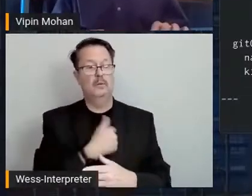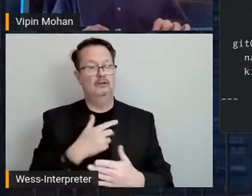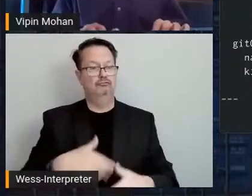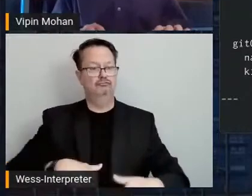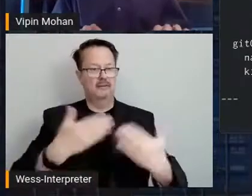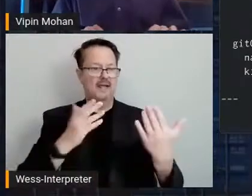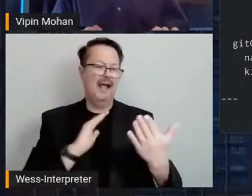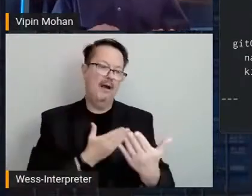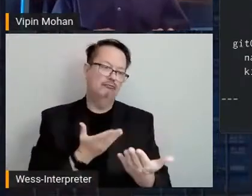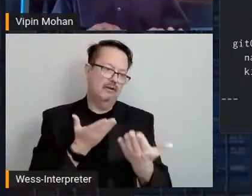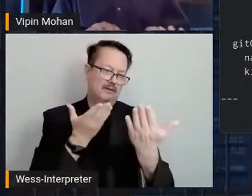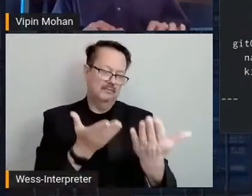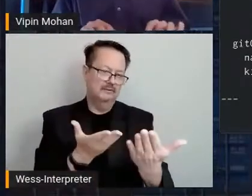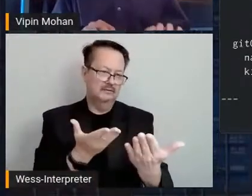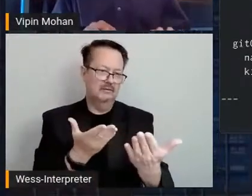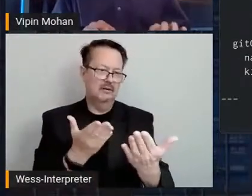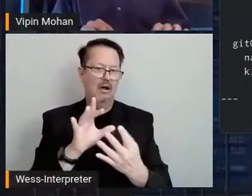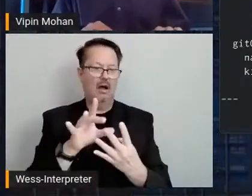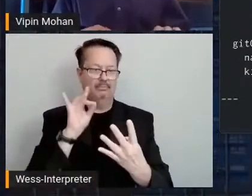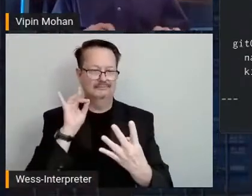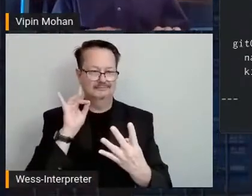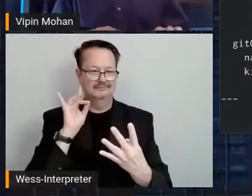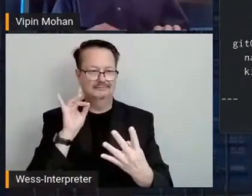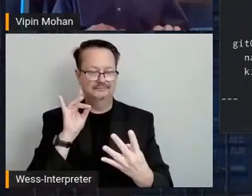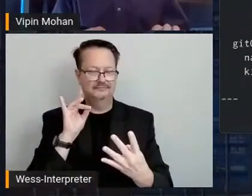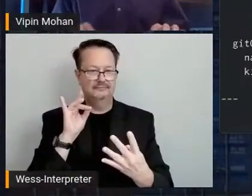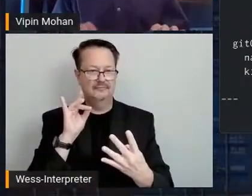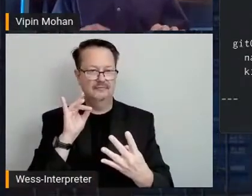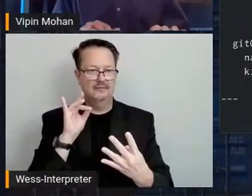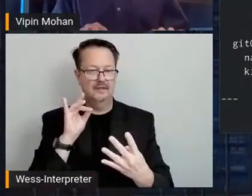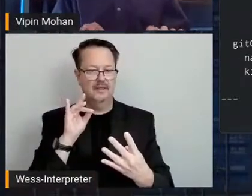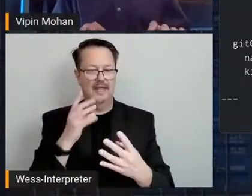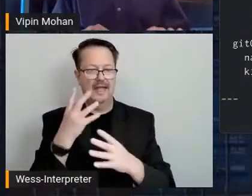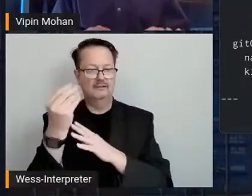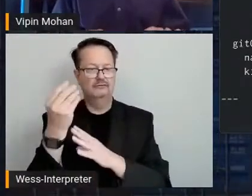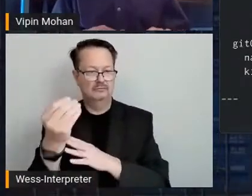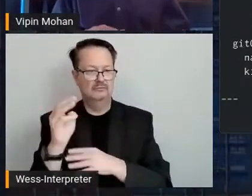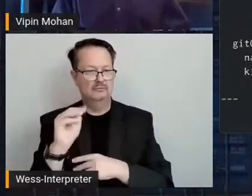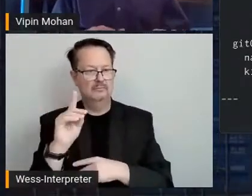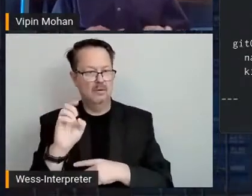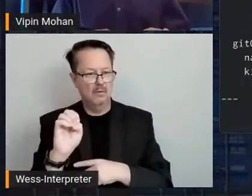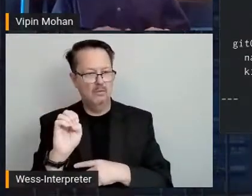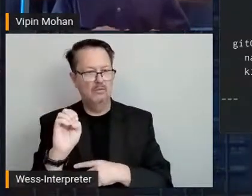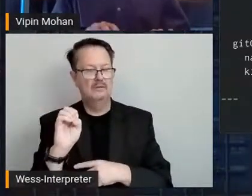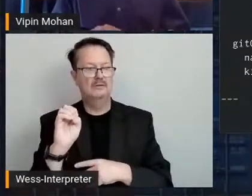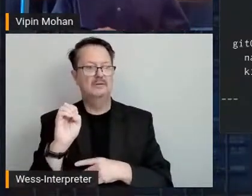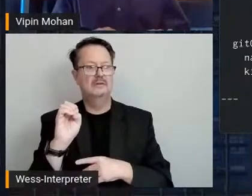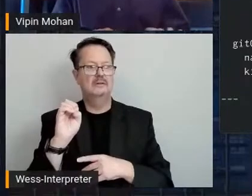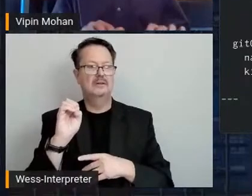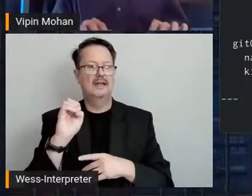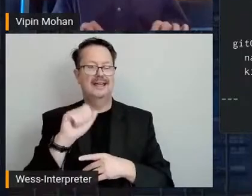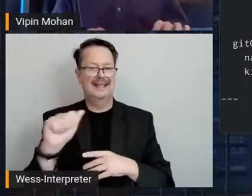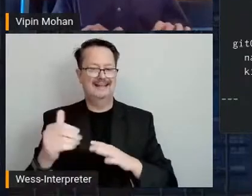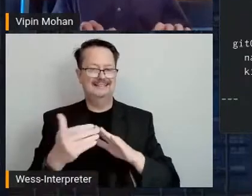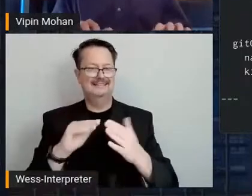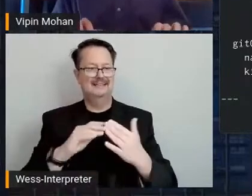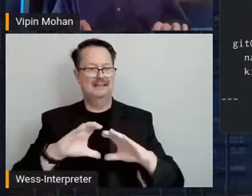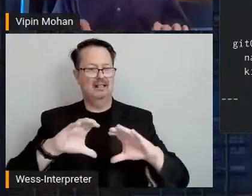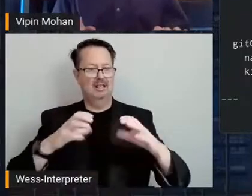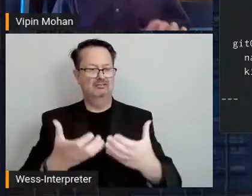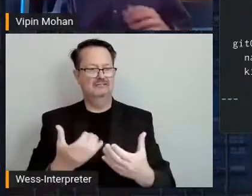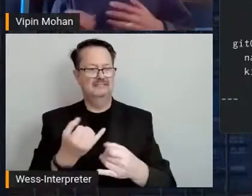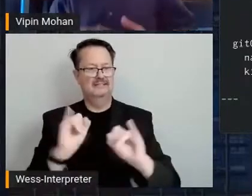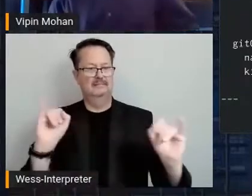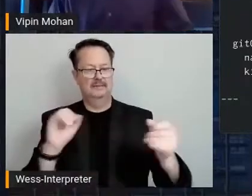Our recommended option is to choose the external HCD configuration so that the HCD cluster itself is independent